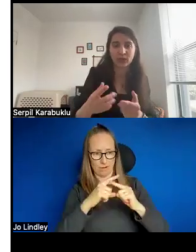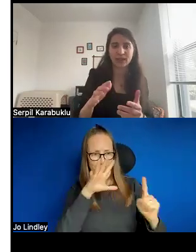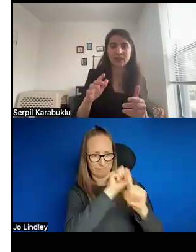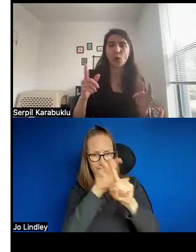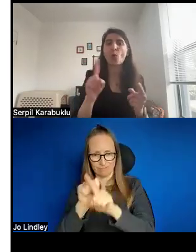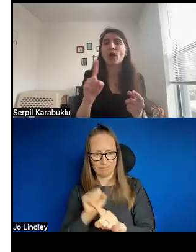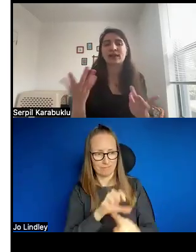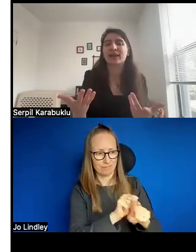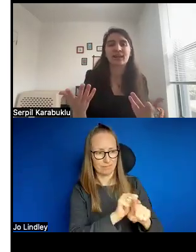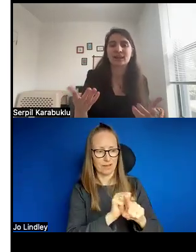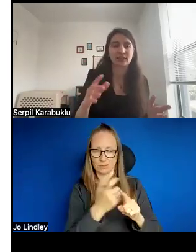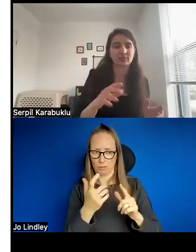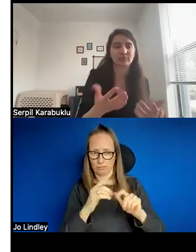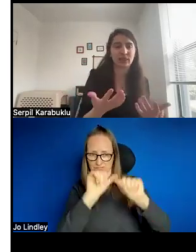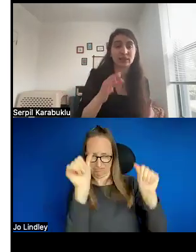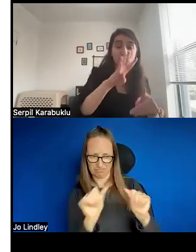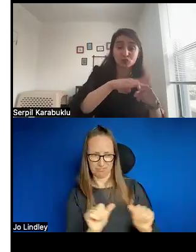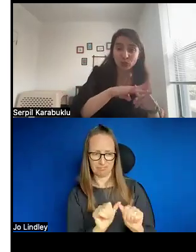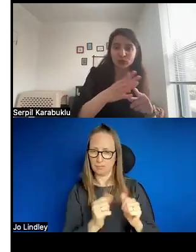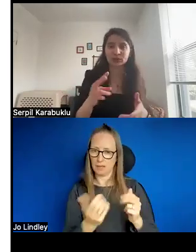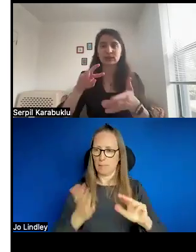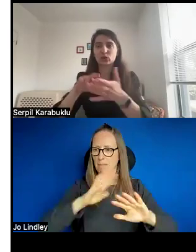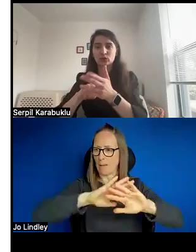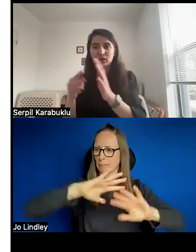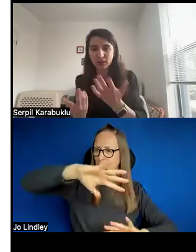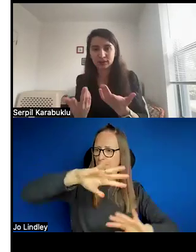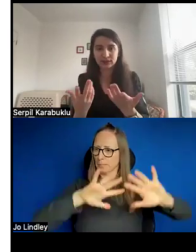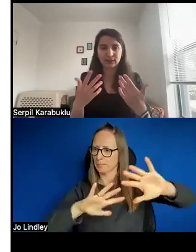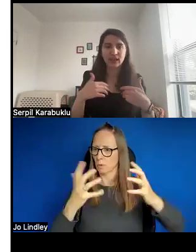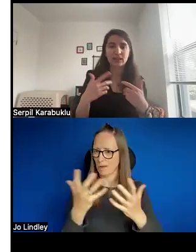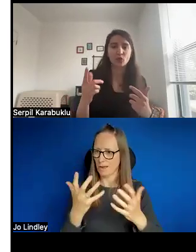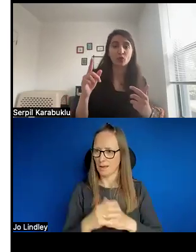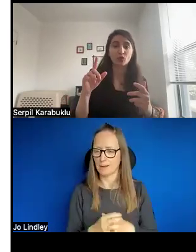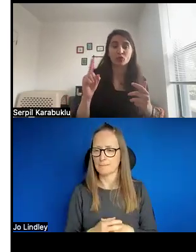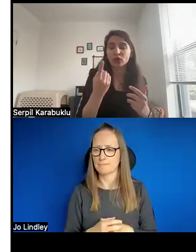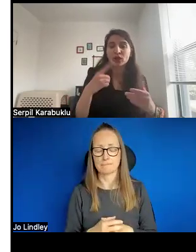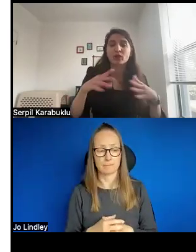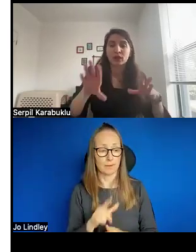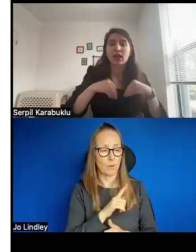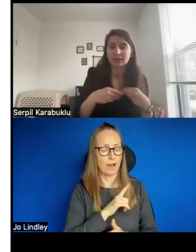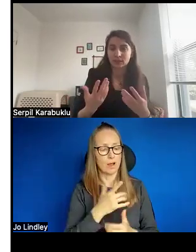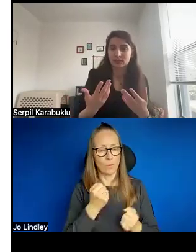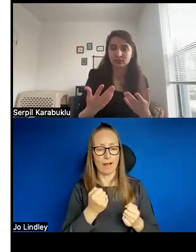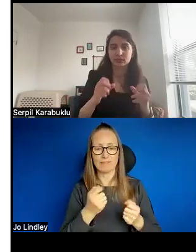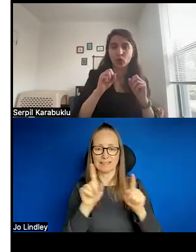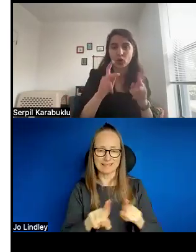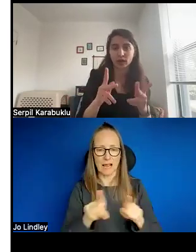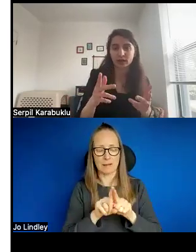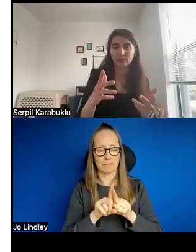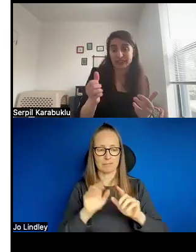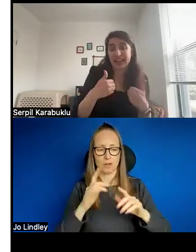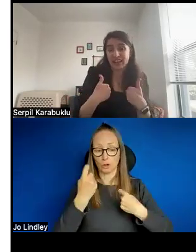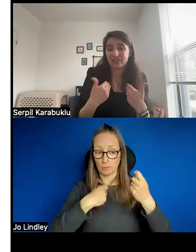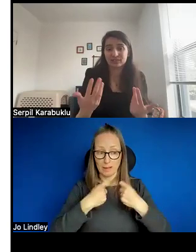meaning mappings and where they are falling in that regard. What I mean is we have the same non-menu, and if we just keep